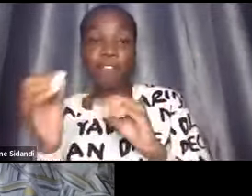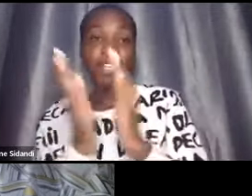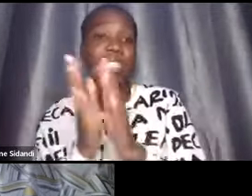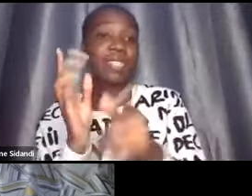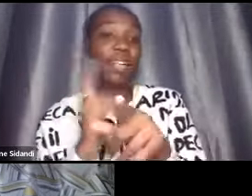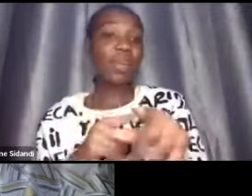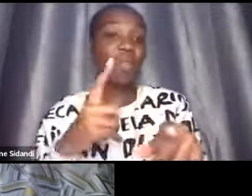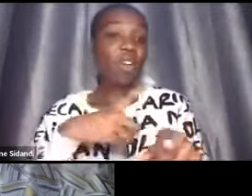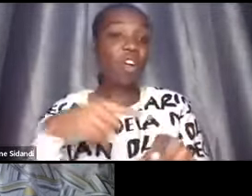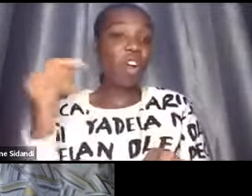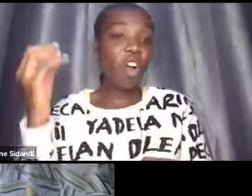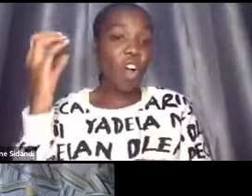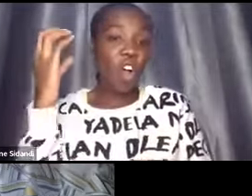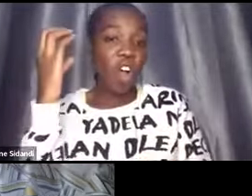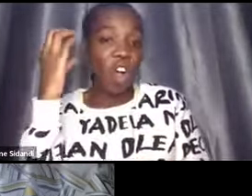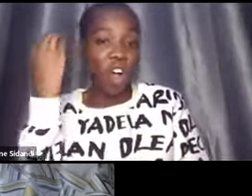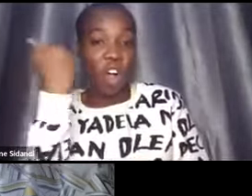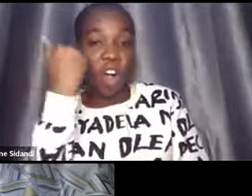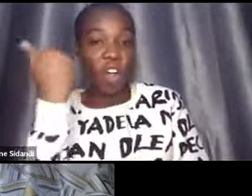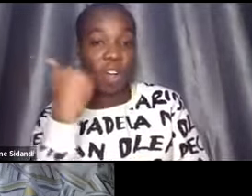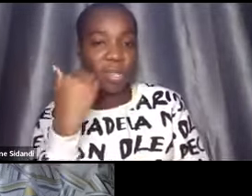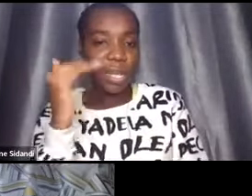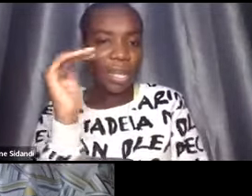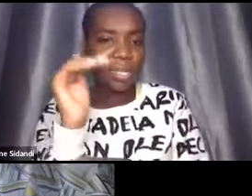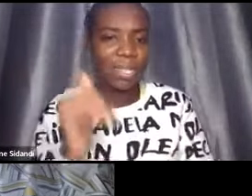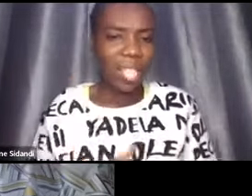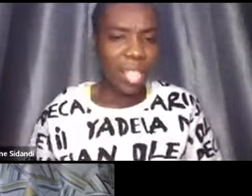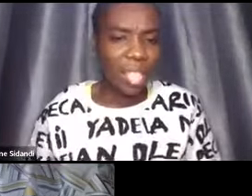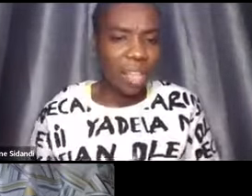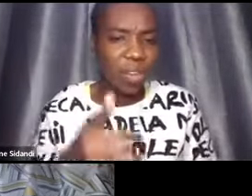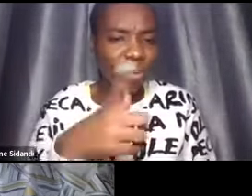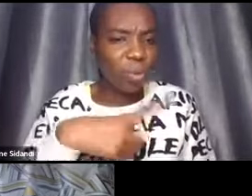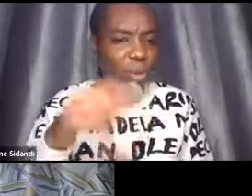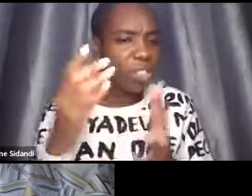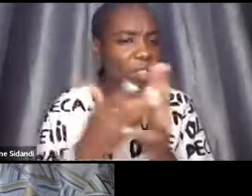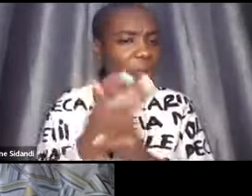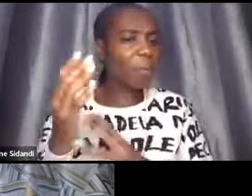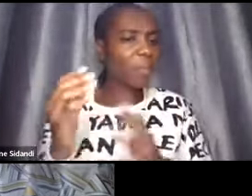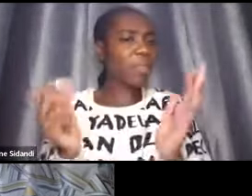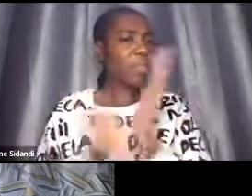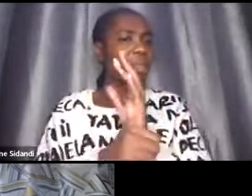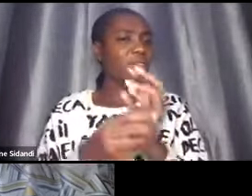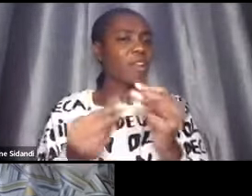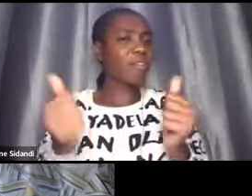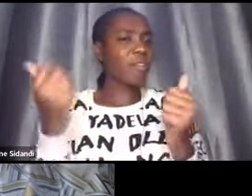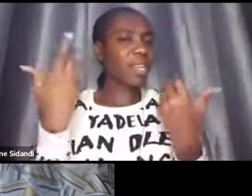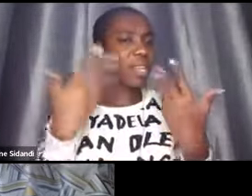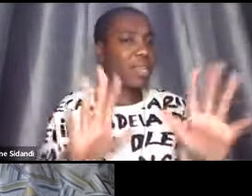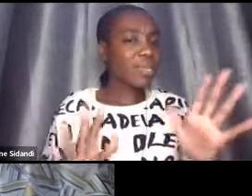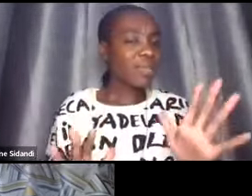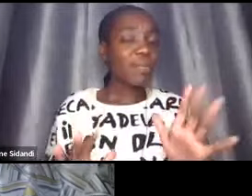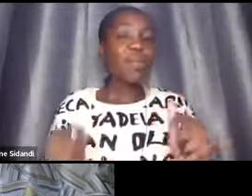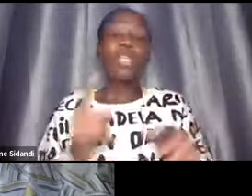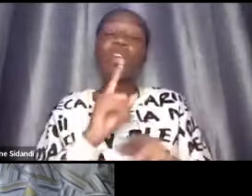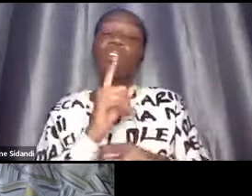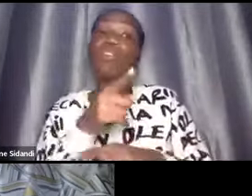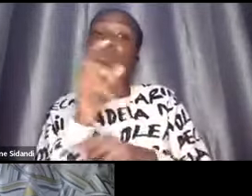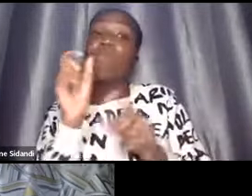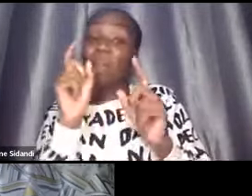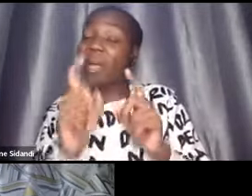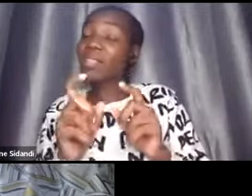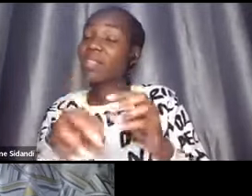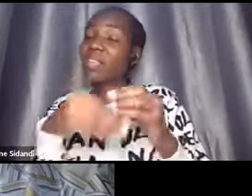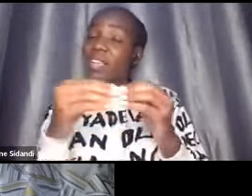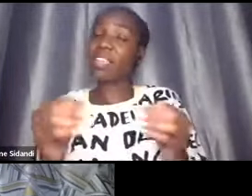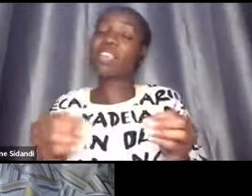they'll always ask you, have you gone through mediation? Otherwise, you must give a certificate that you have gone through mediation to be able to be allowed to file your suit in court. And